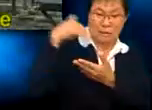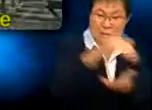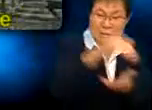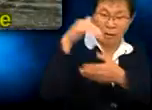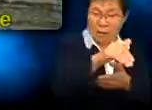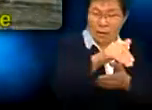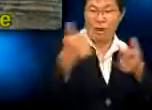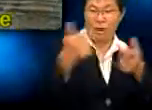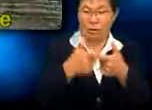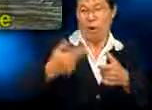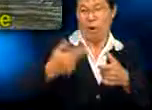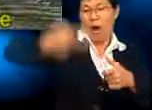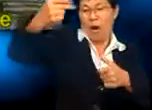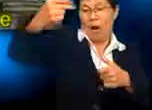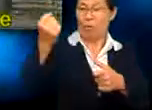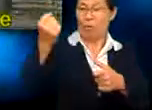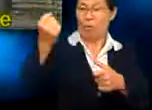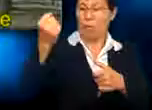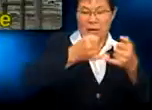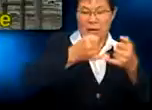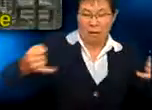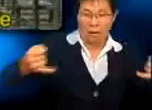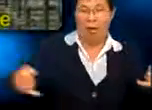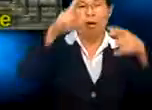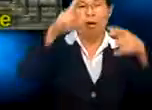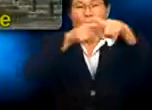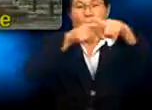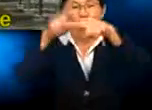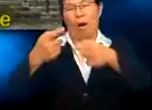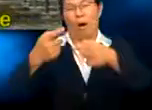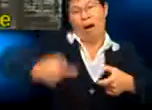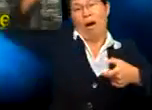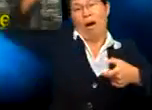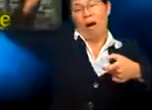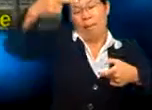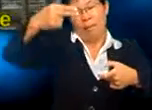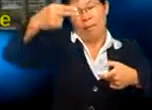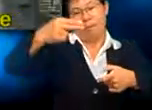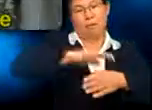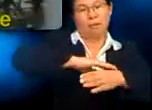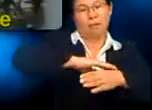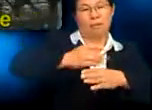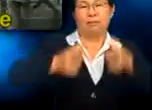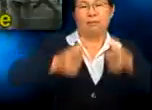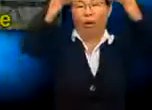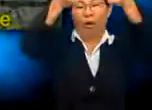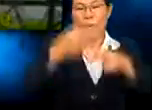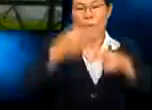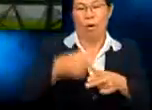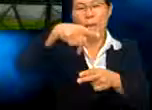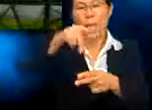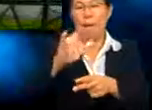through high tension cables that are hooked to very high towers. We call these towers